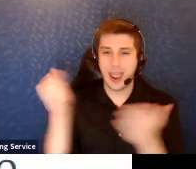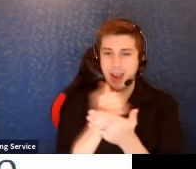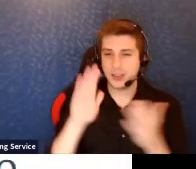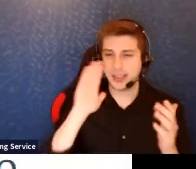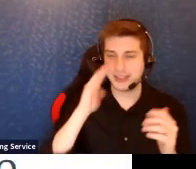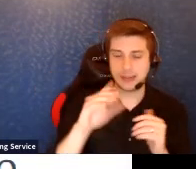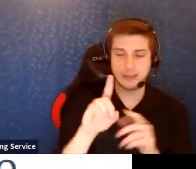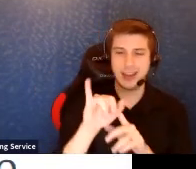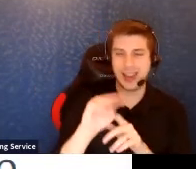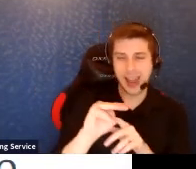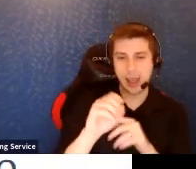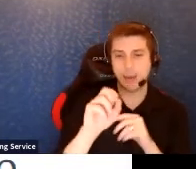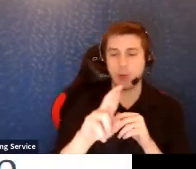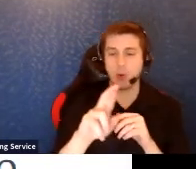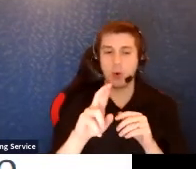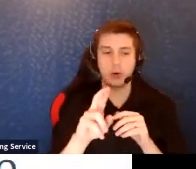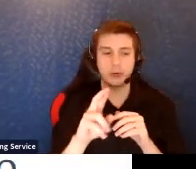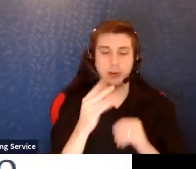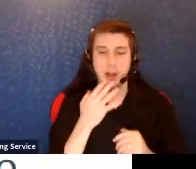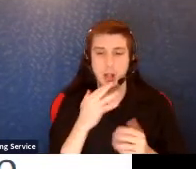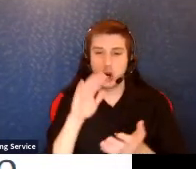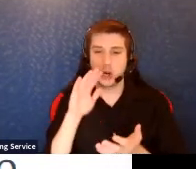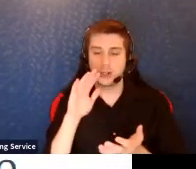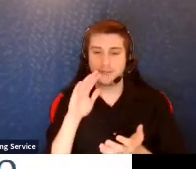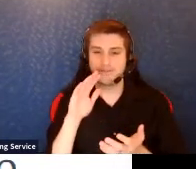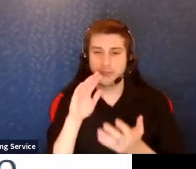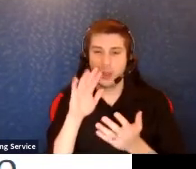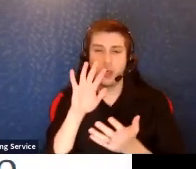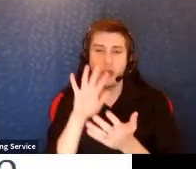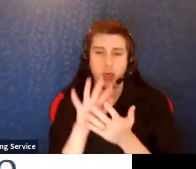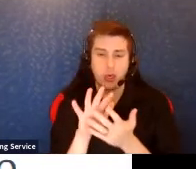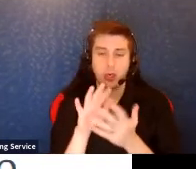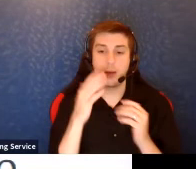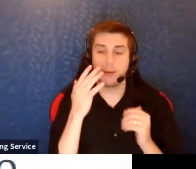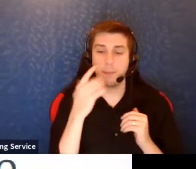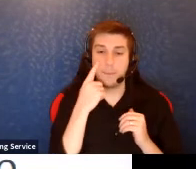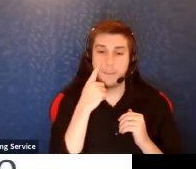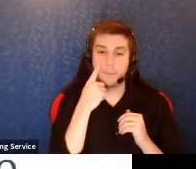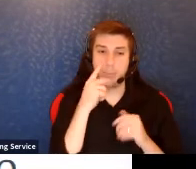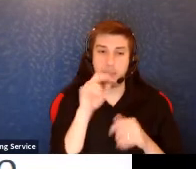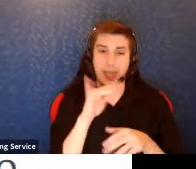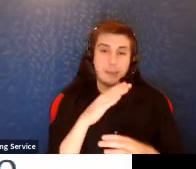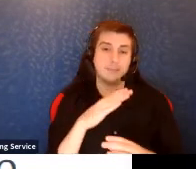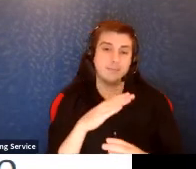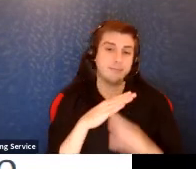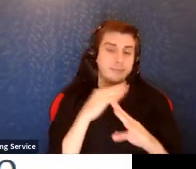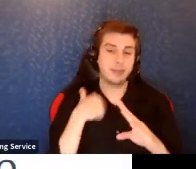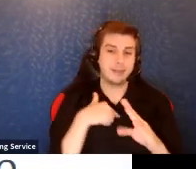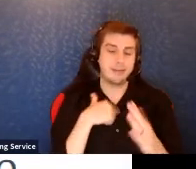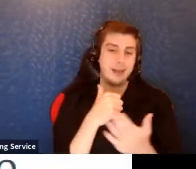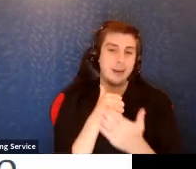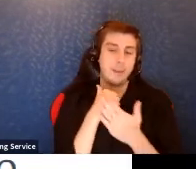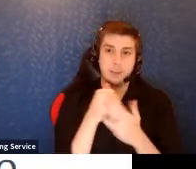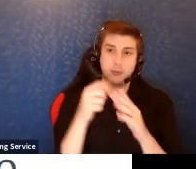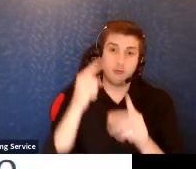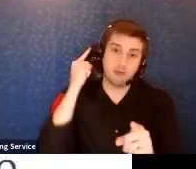desaturated, and that prevents us from being able to see and judge